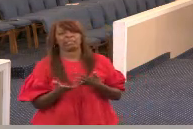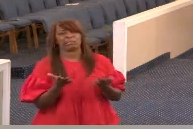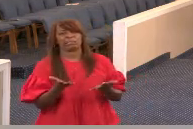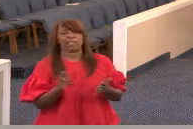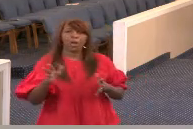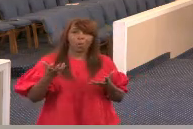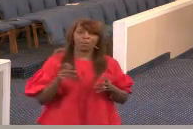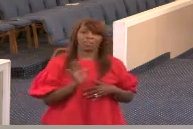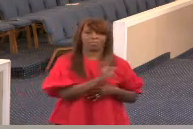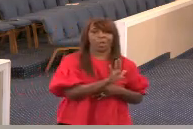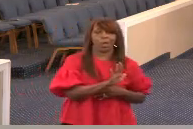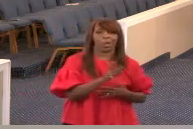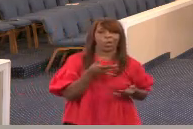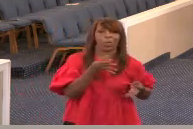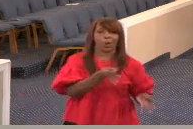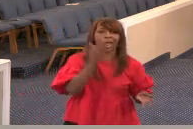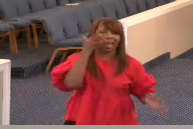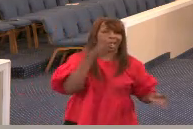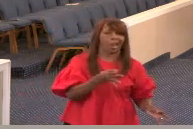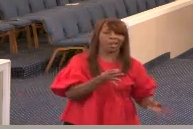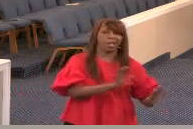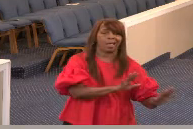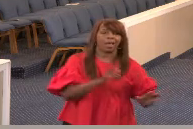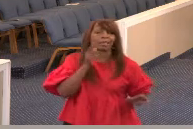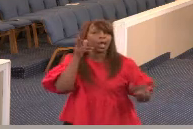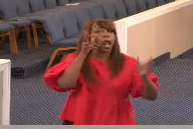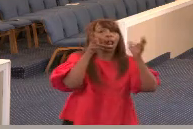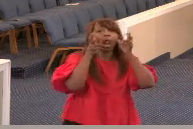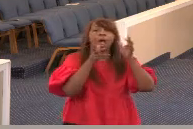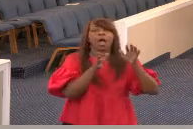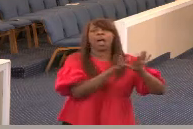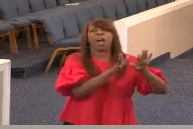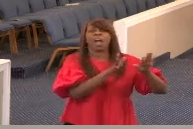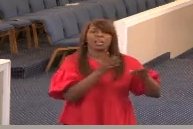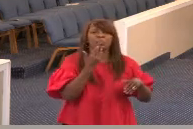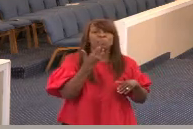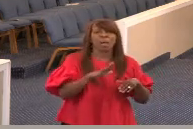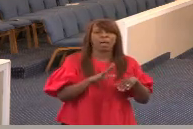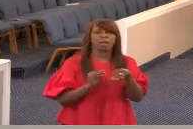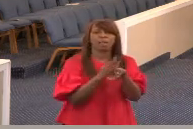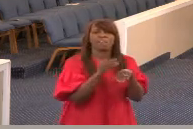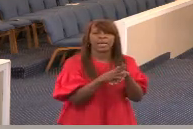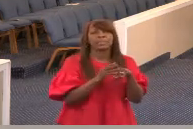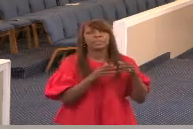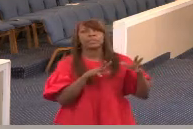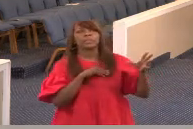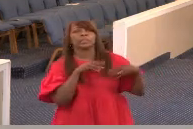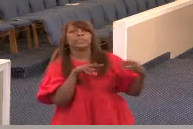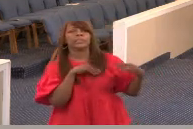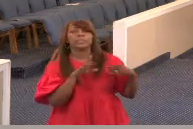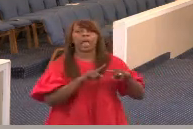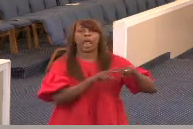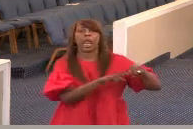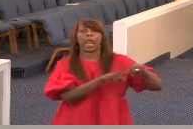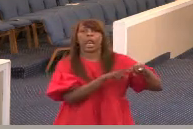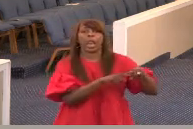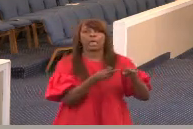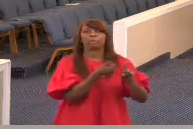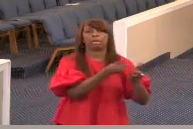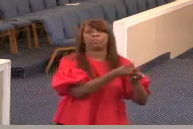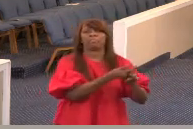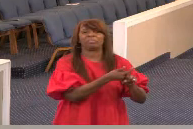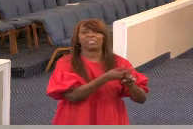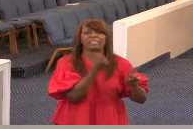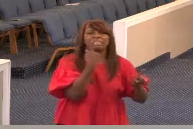still want to do it their way. They still listen to bad advice. They still lean towards their